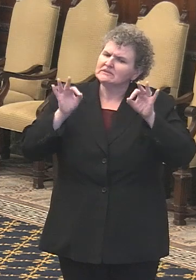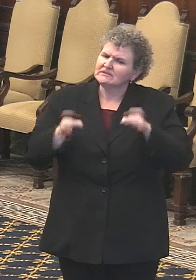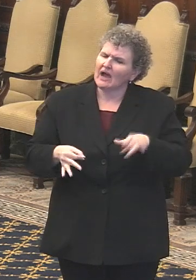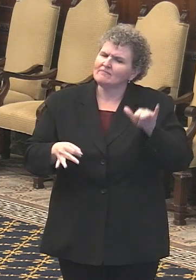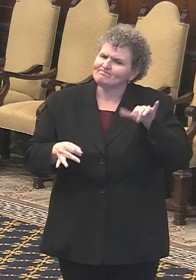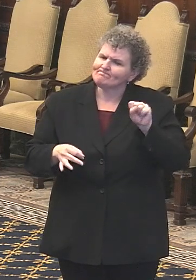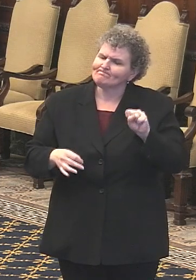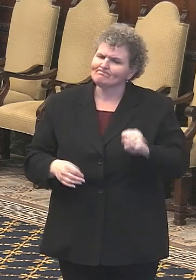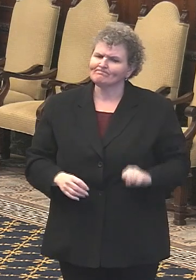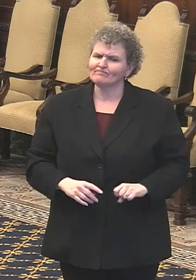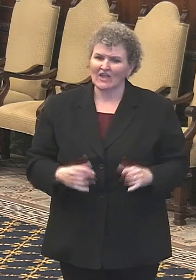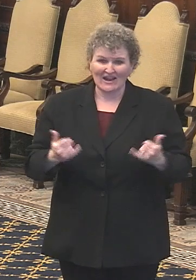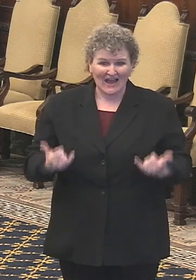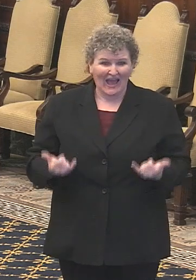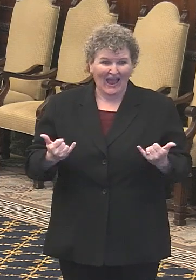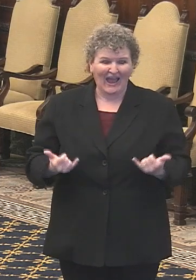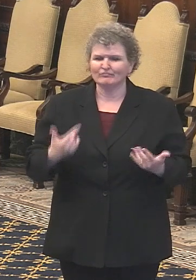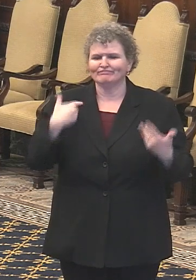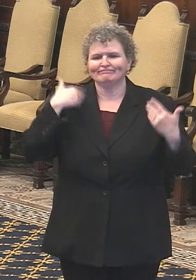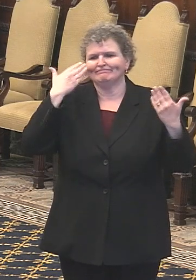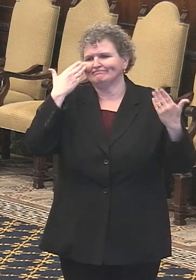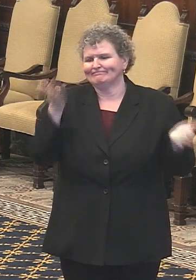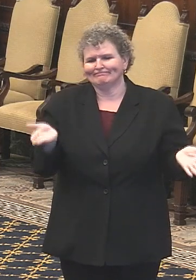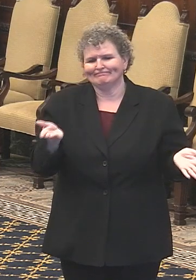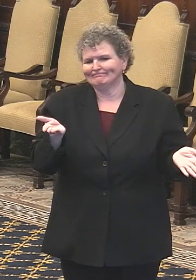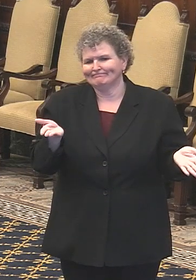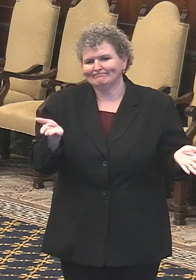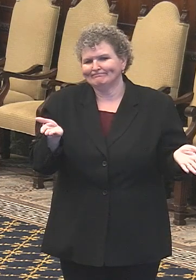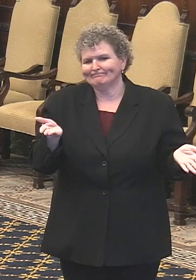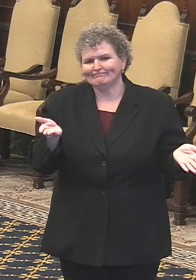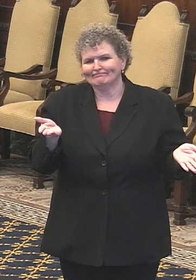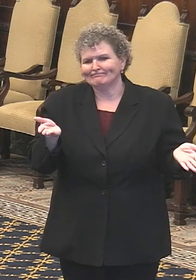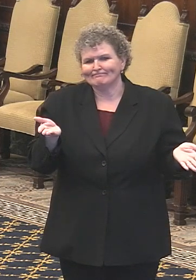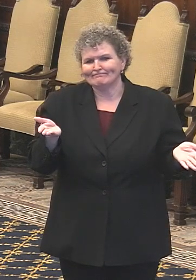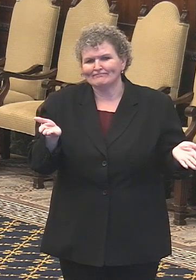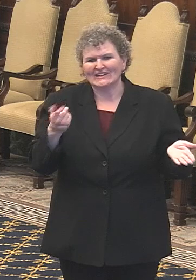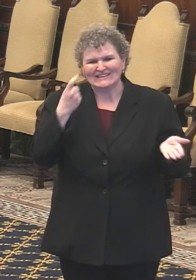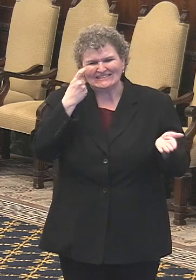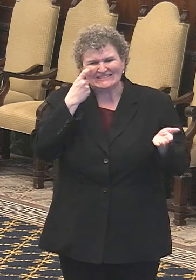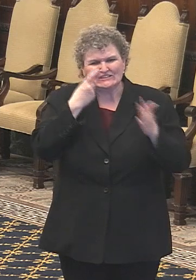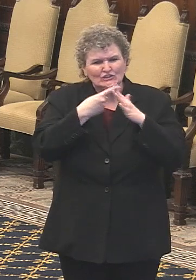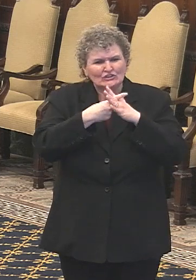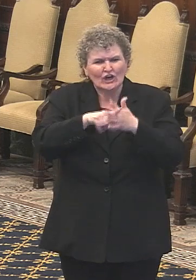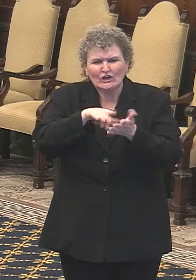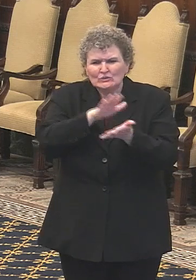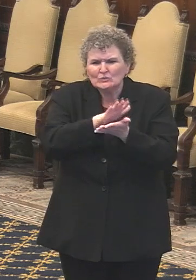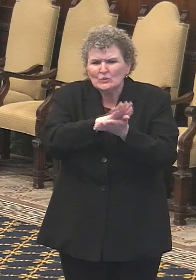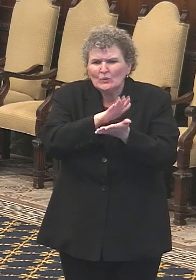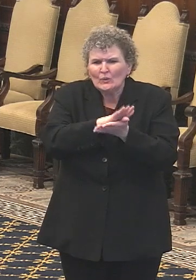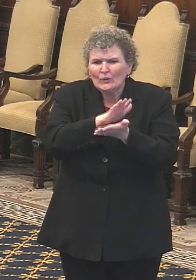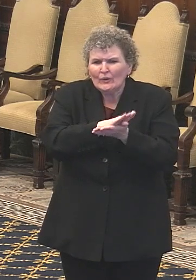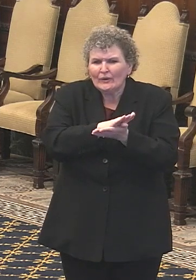not prepared to. I think it's still the beginning of the semester. I don't think we're ready yet for a grade.